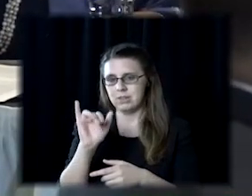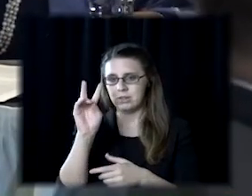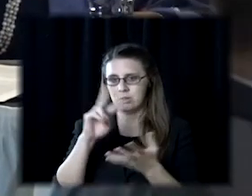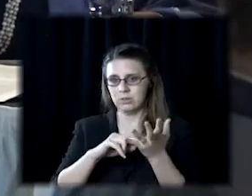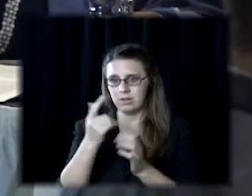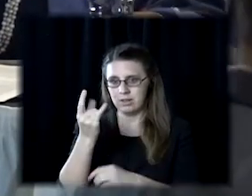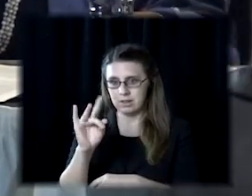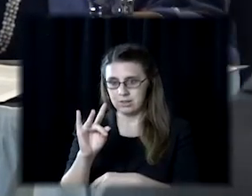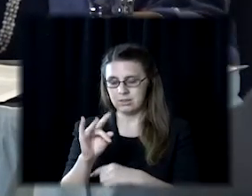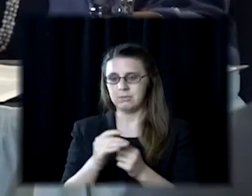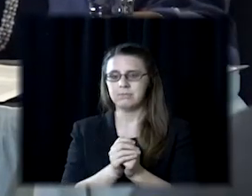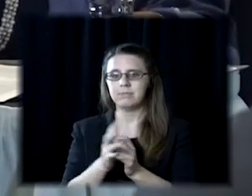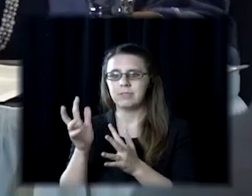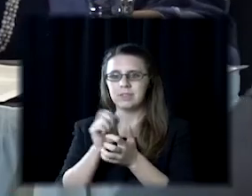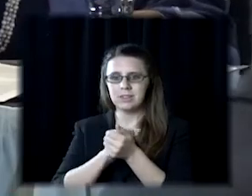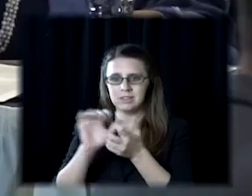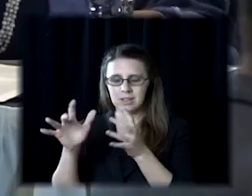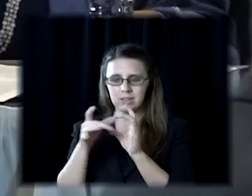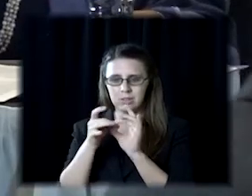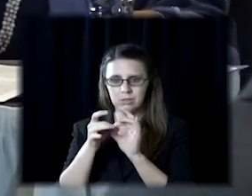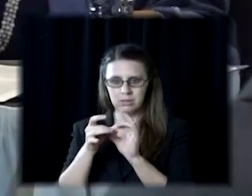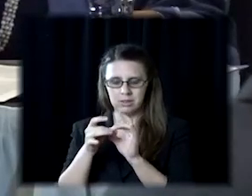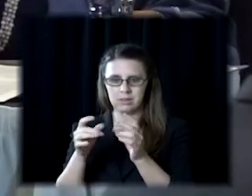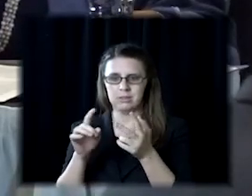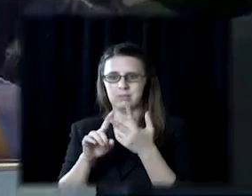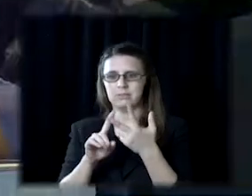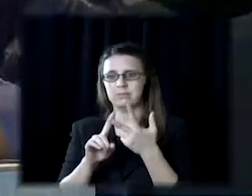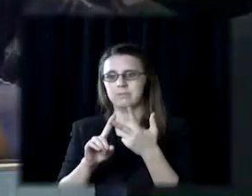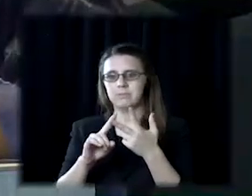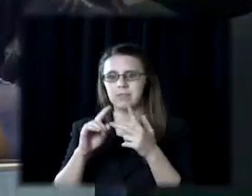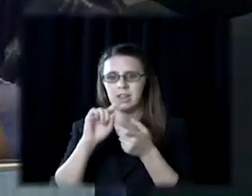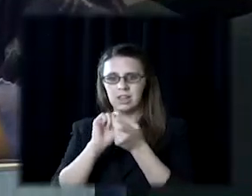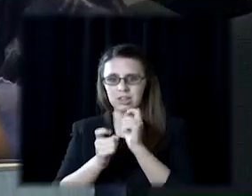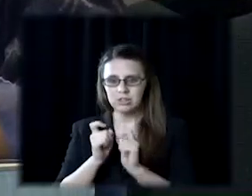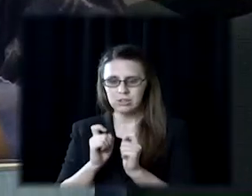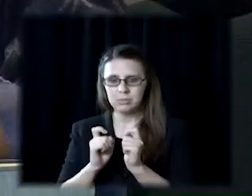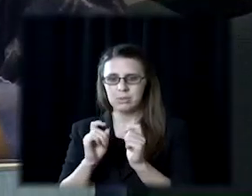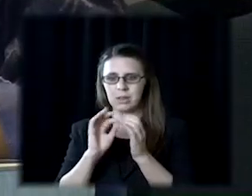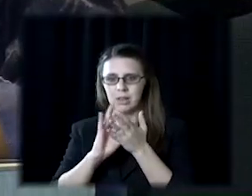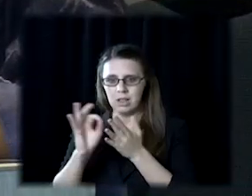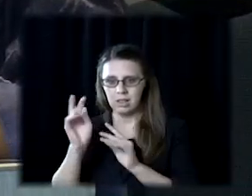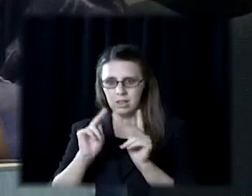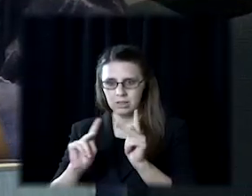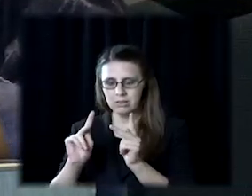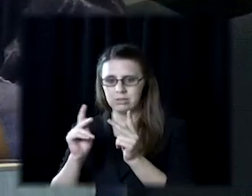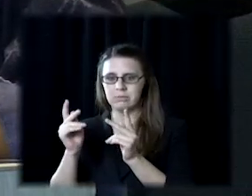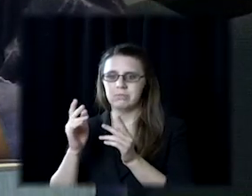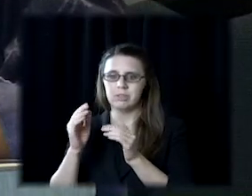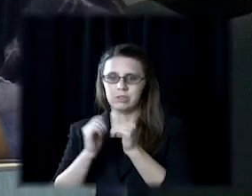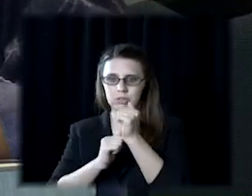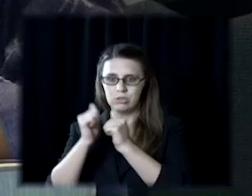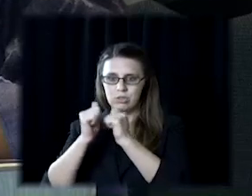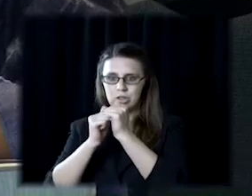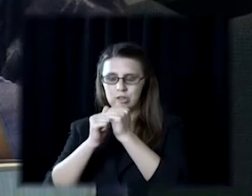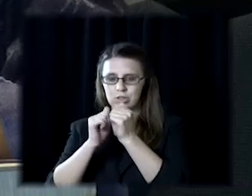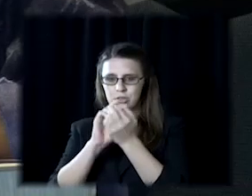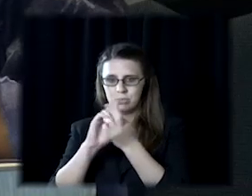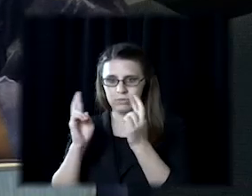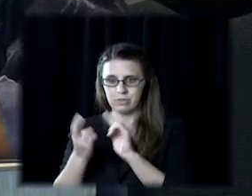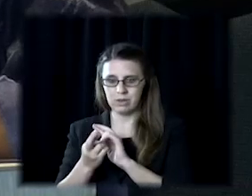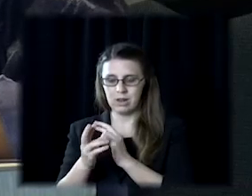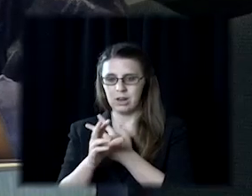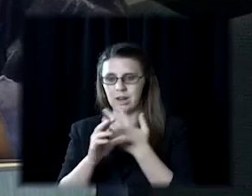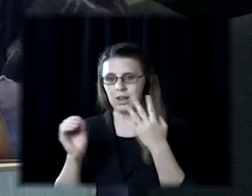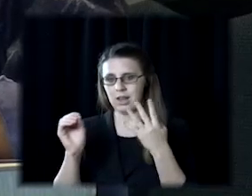disaster-related appropriations, adjustments in demographic projections, implementation progress on structural reforms, and the COFINA